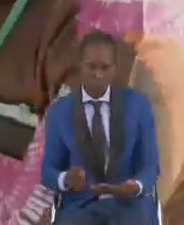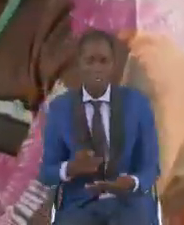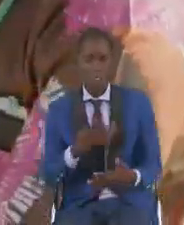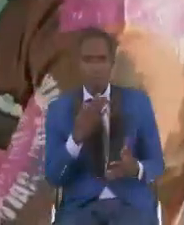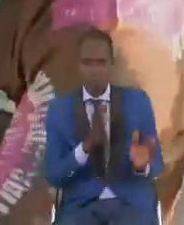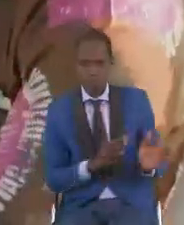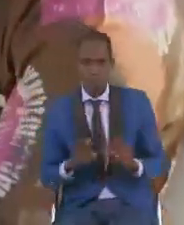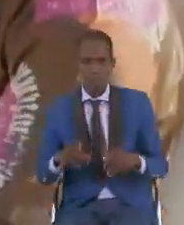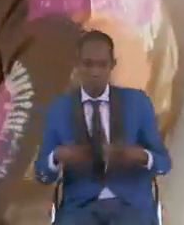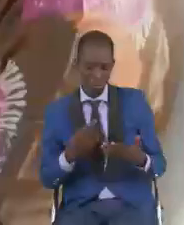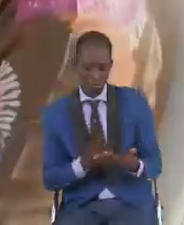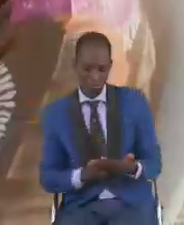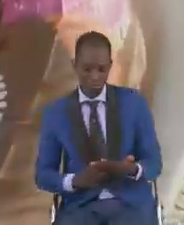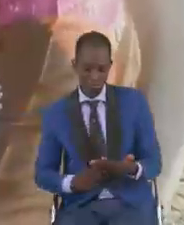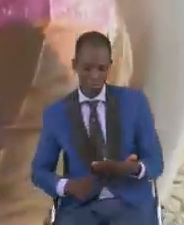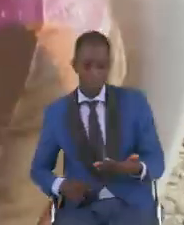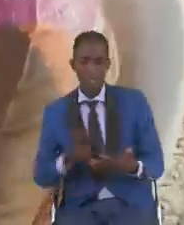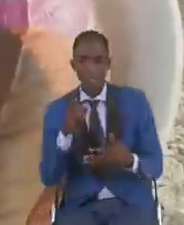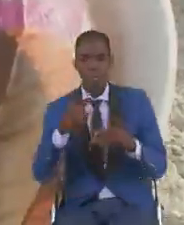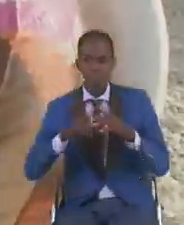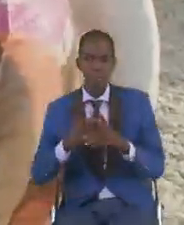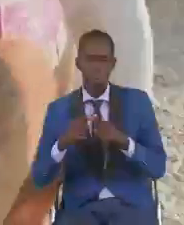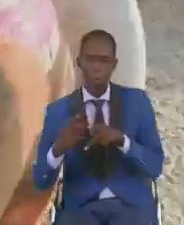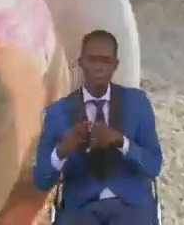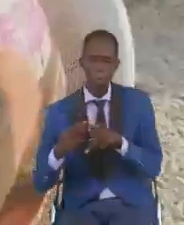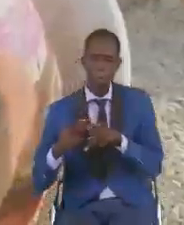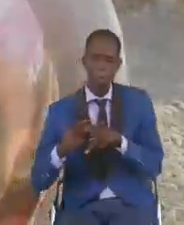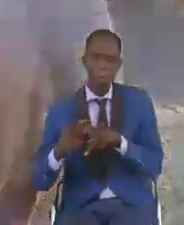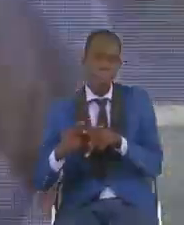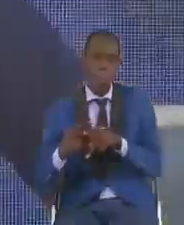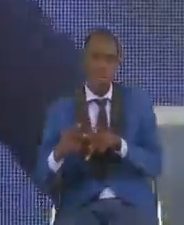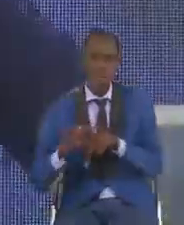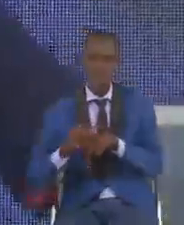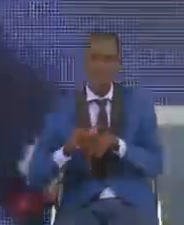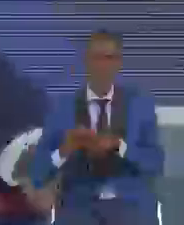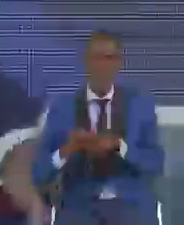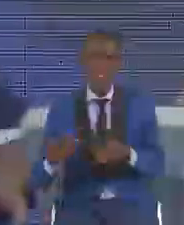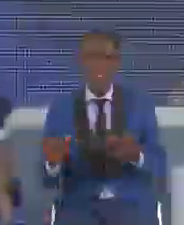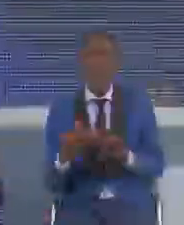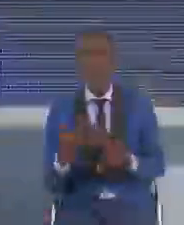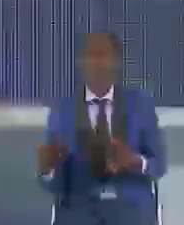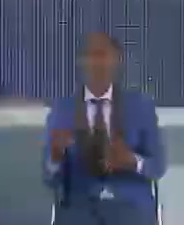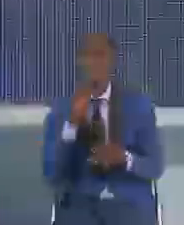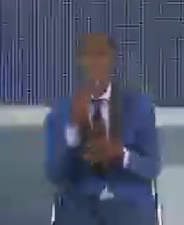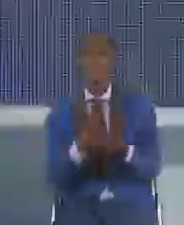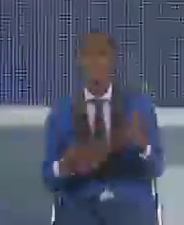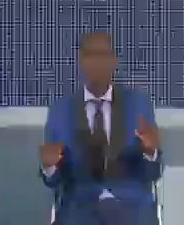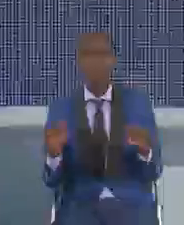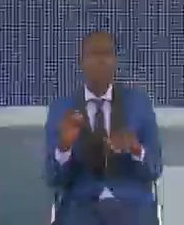everything. And if you practice the same thing, it's just a matter of time, you'll be